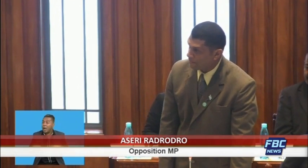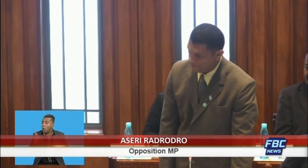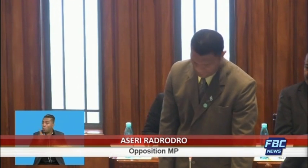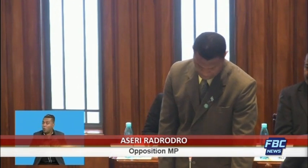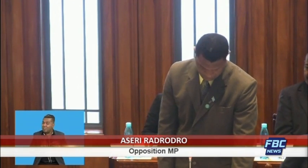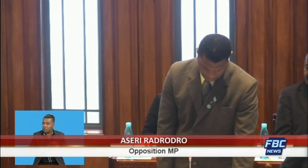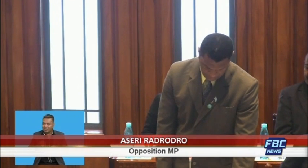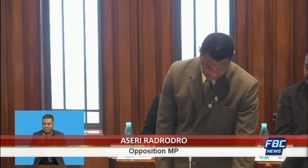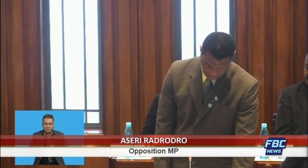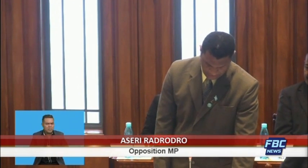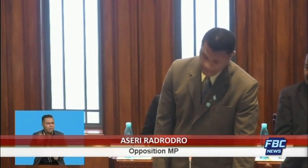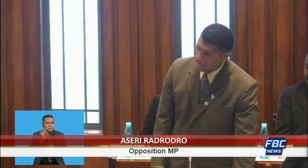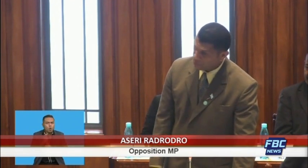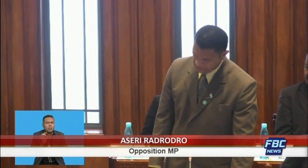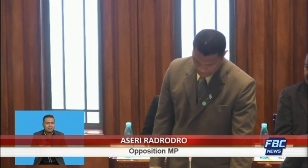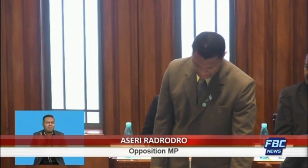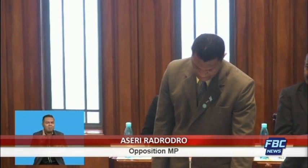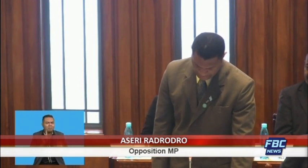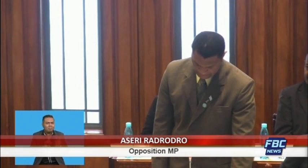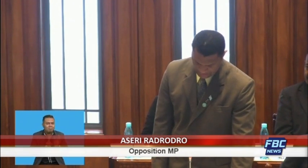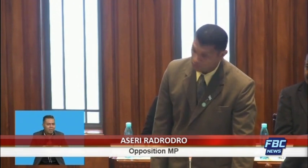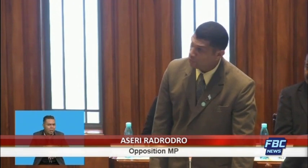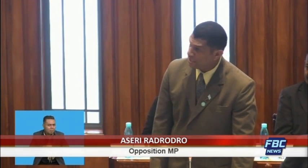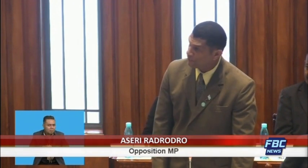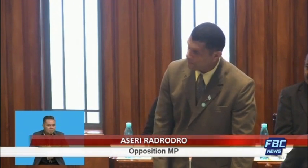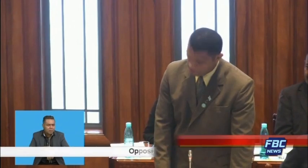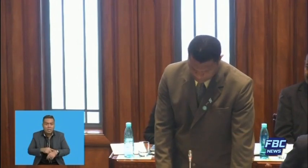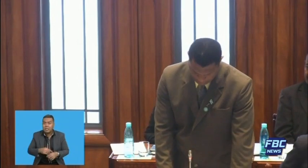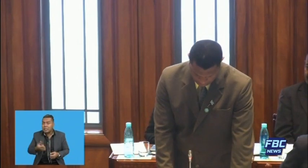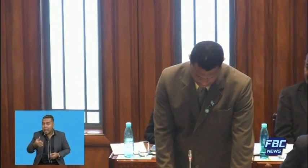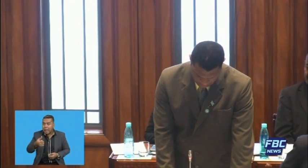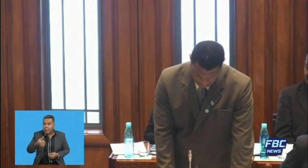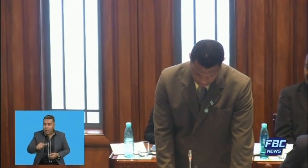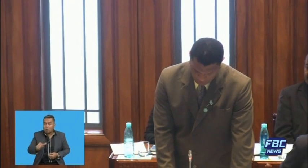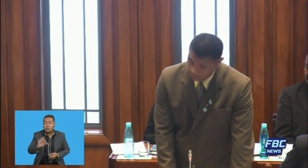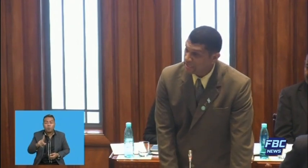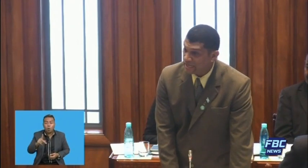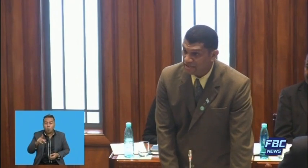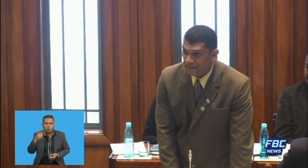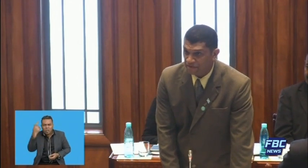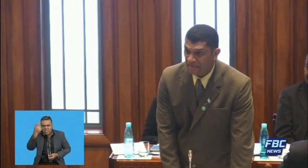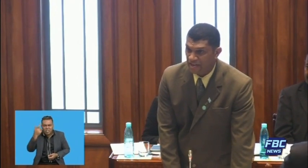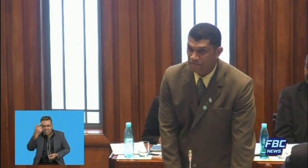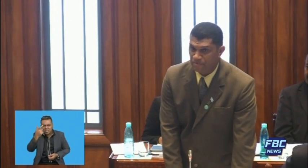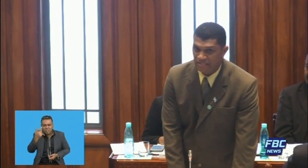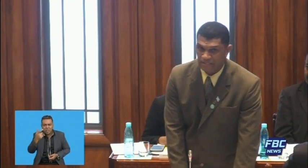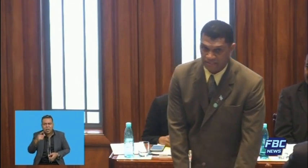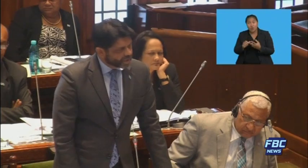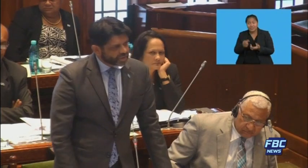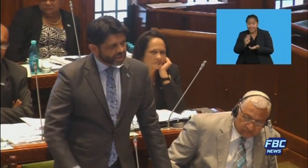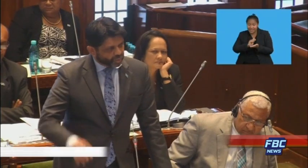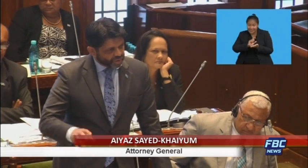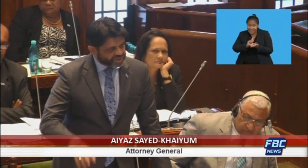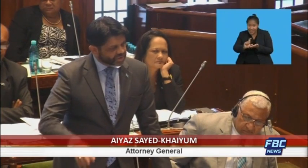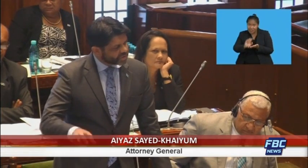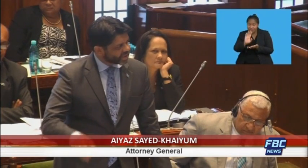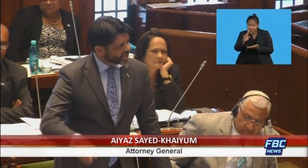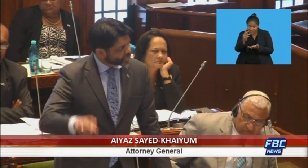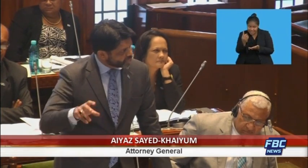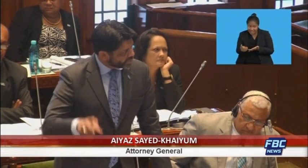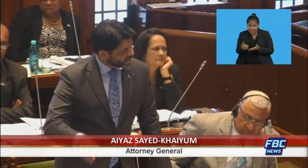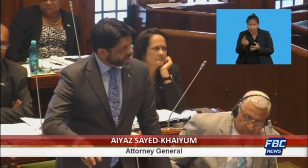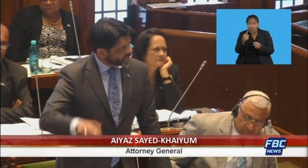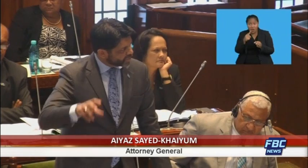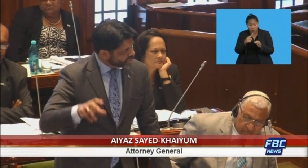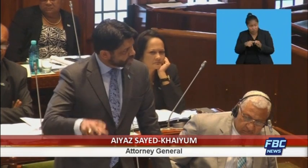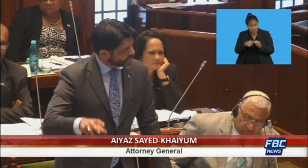time. It allows the concerns and queries from our people to be clarified by government ministers. The question time